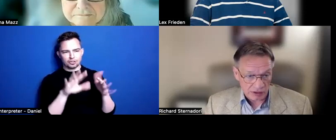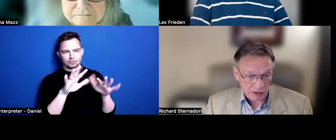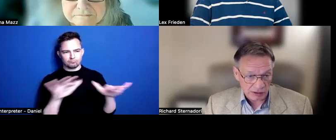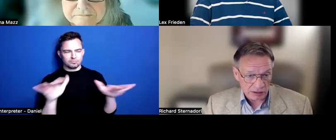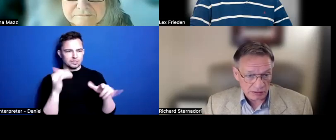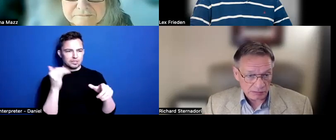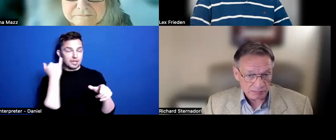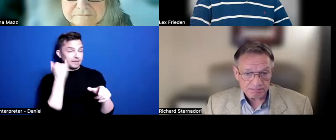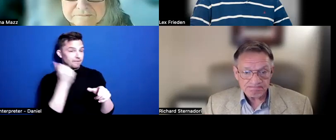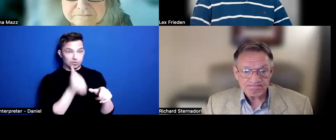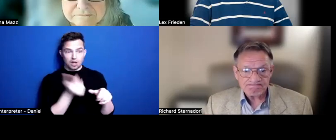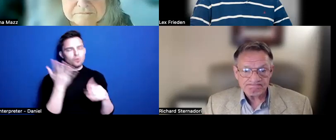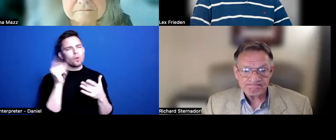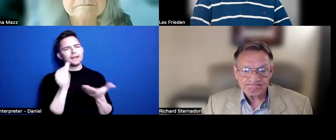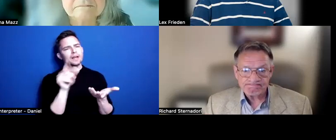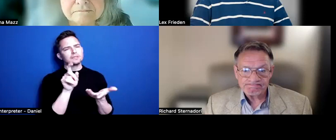there?